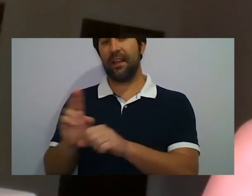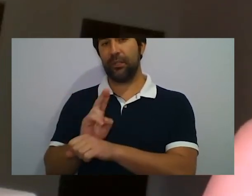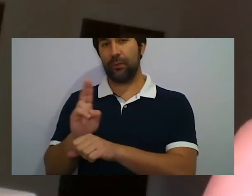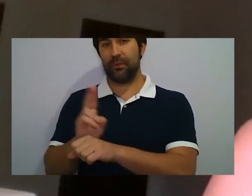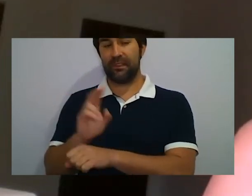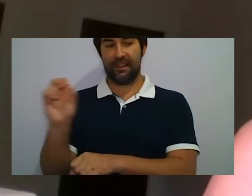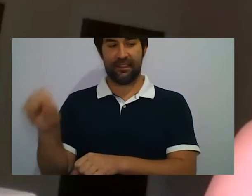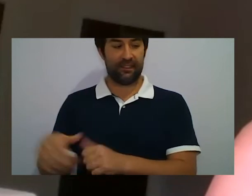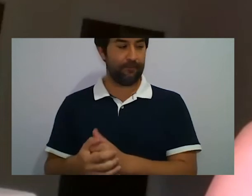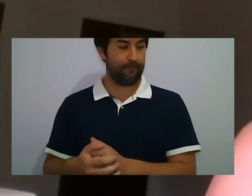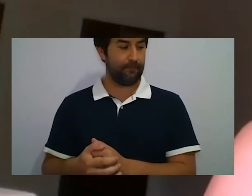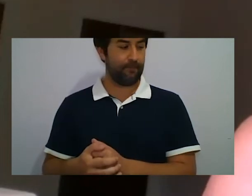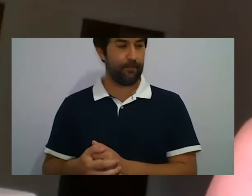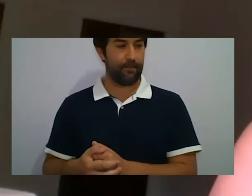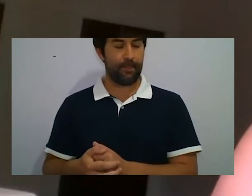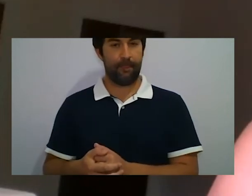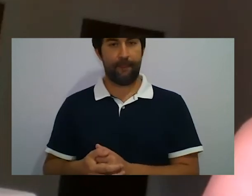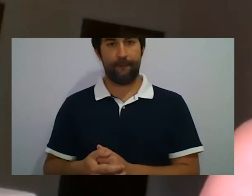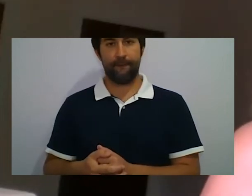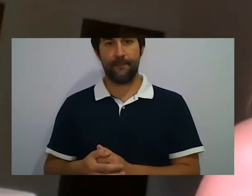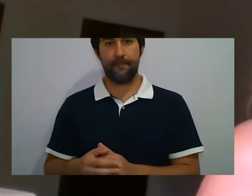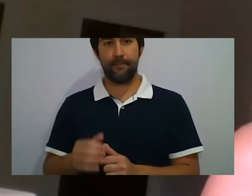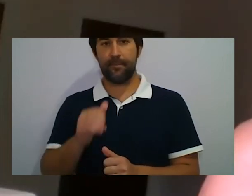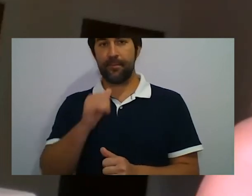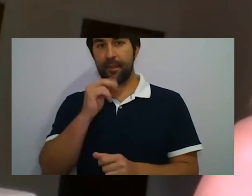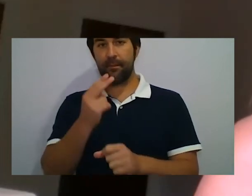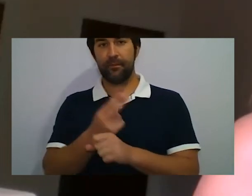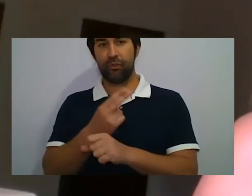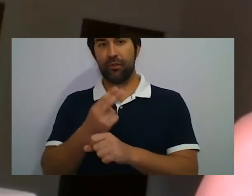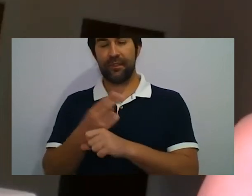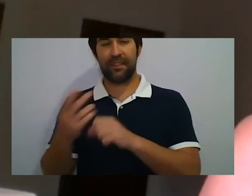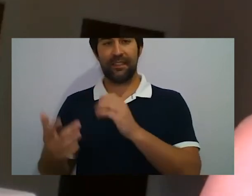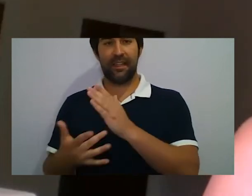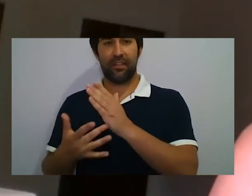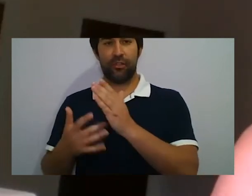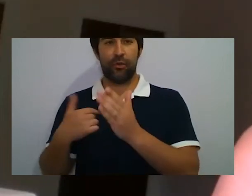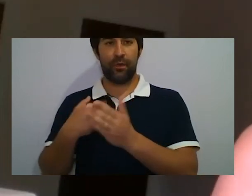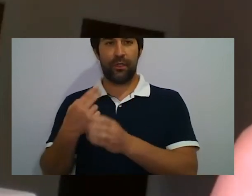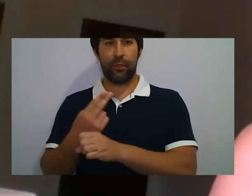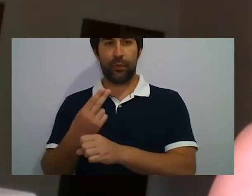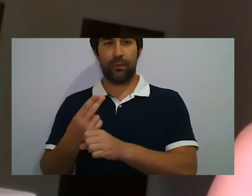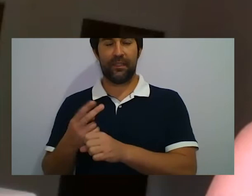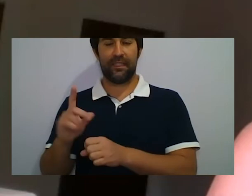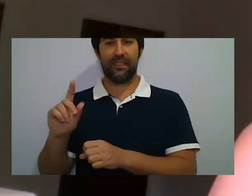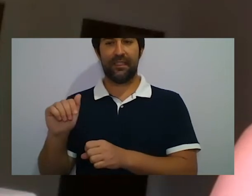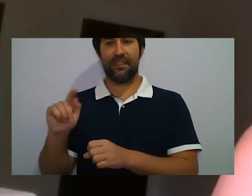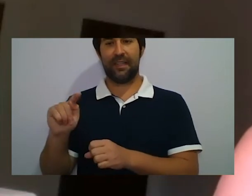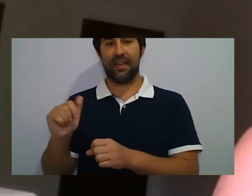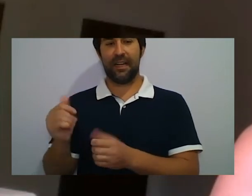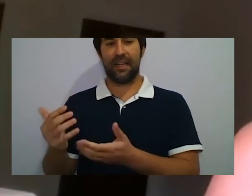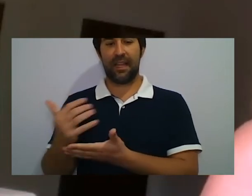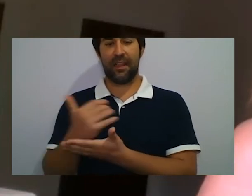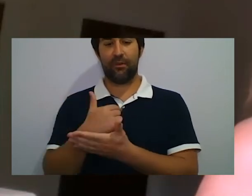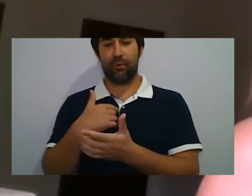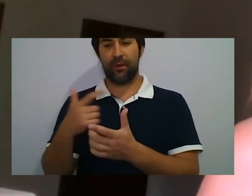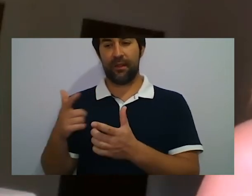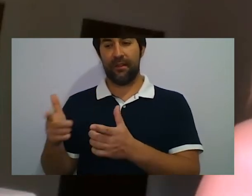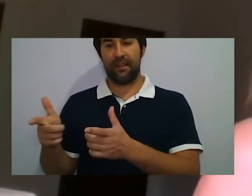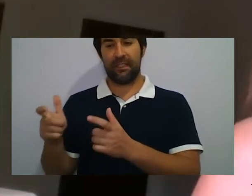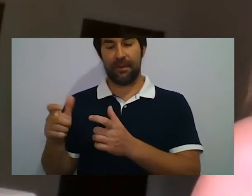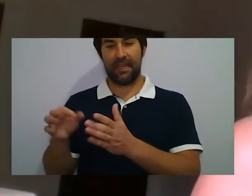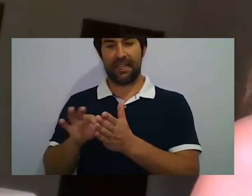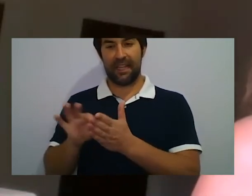asset district trails that we have. So on these kinds of prioritization, we look to, do we have control of the right of way,